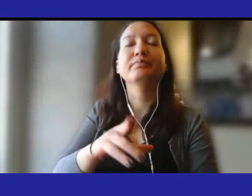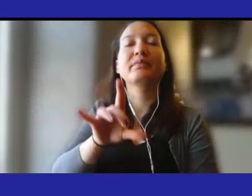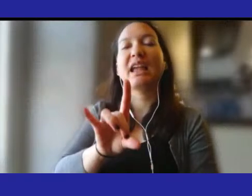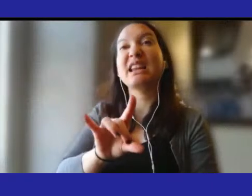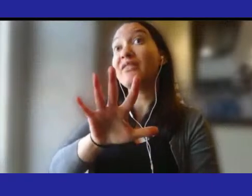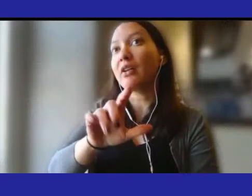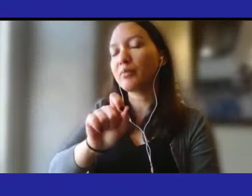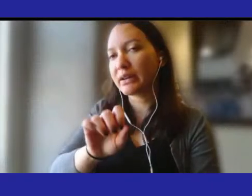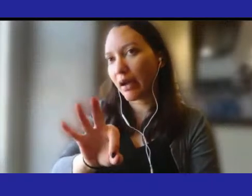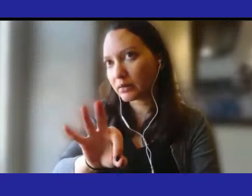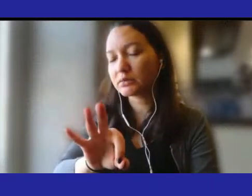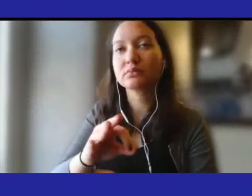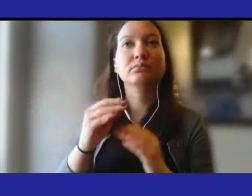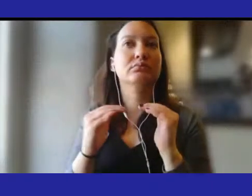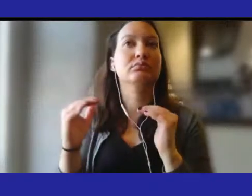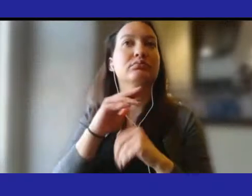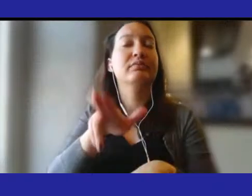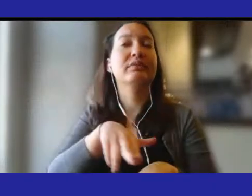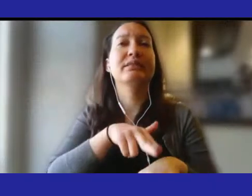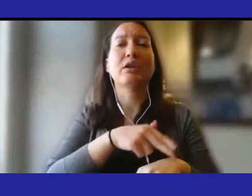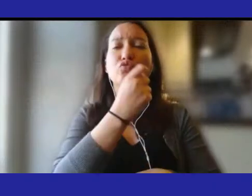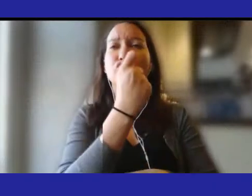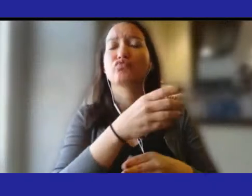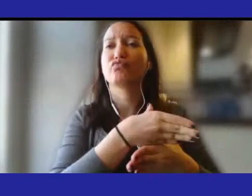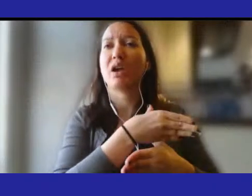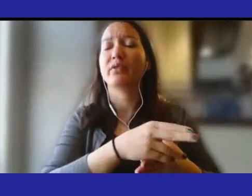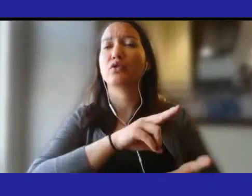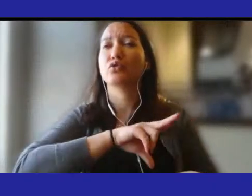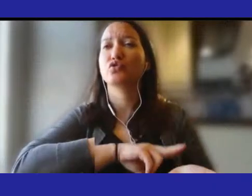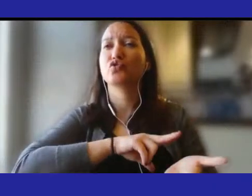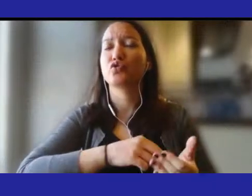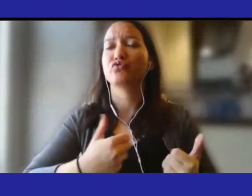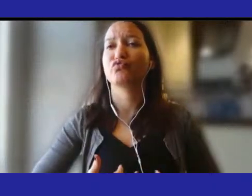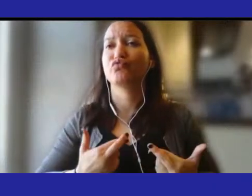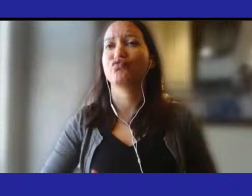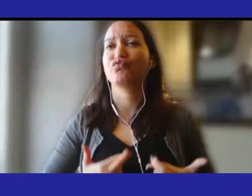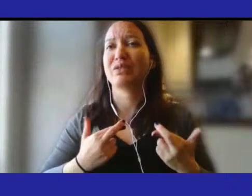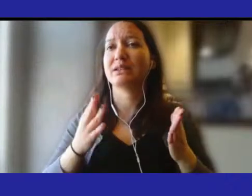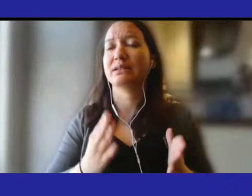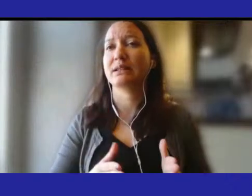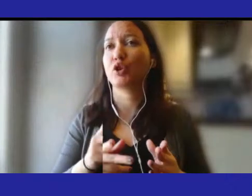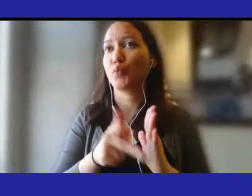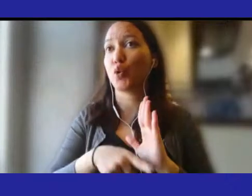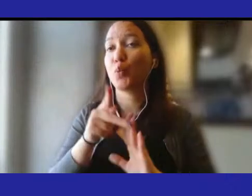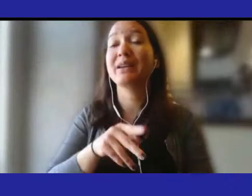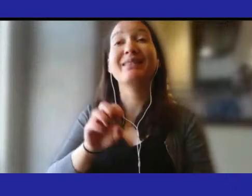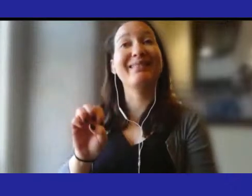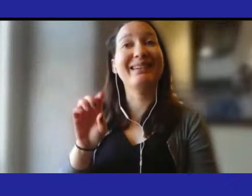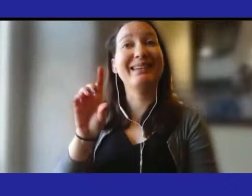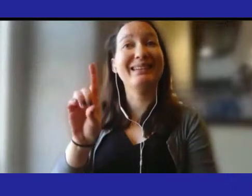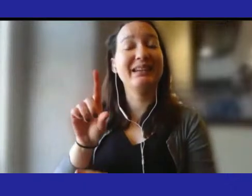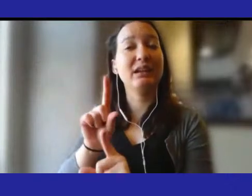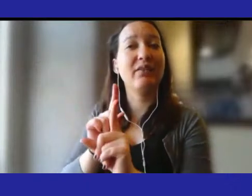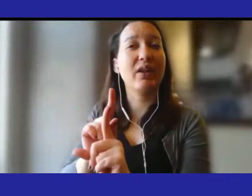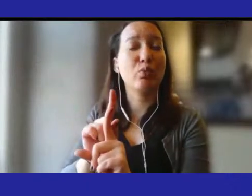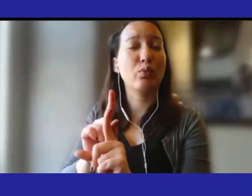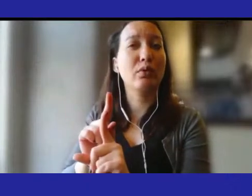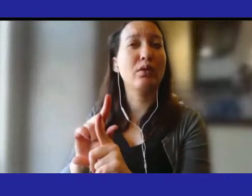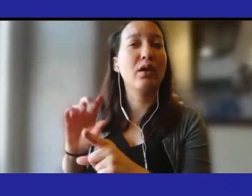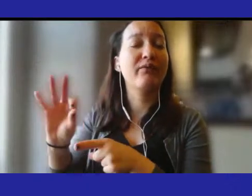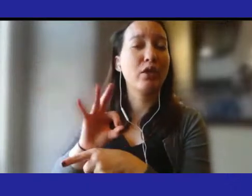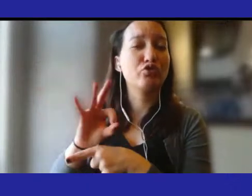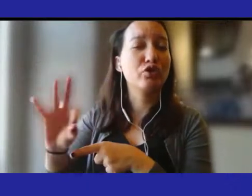which surpasses the national benchmark for the nurse residency program. Our ED fellowship program is